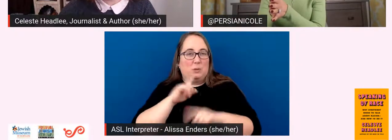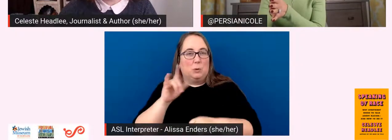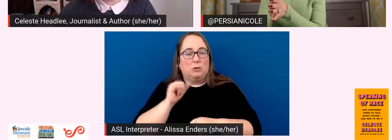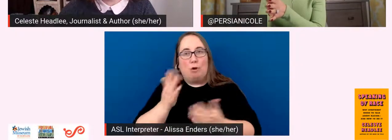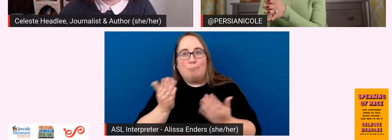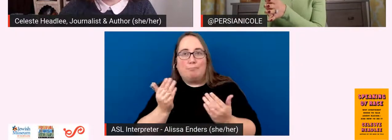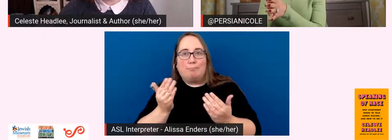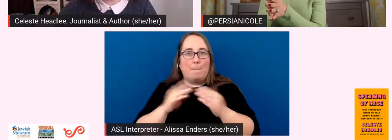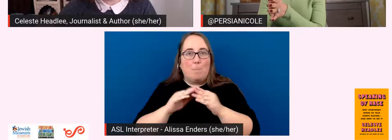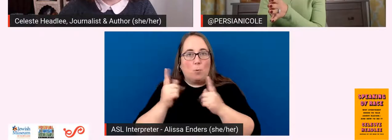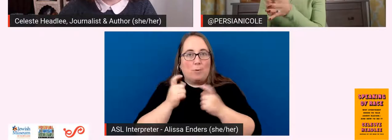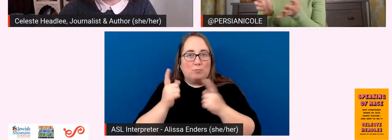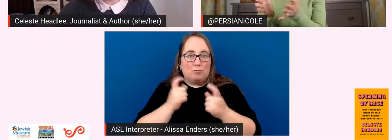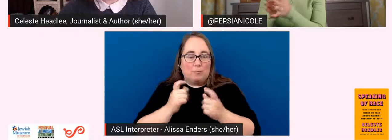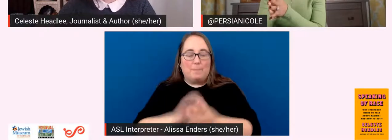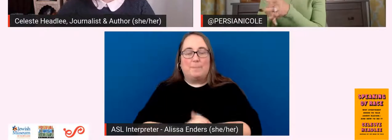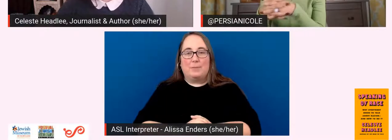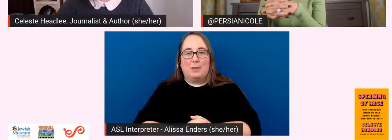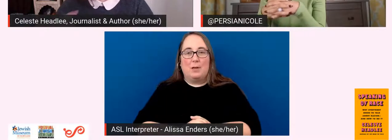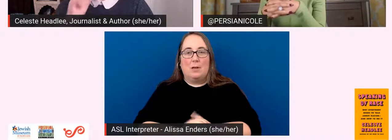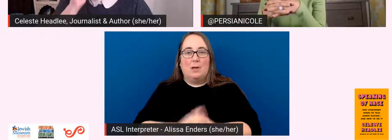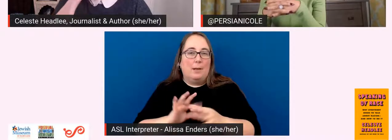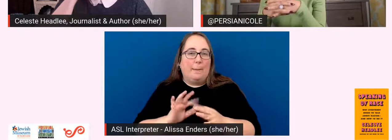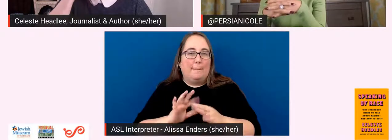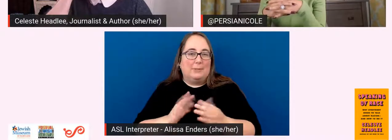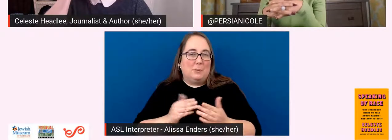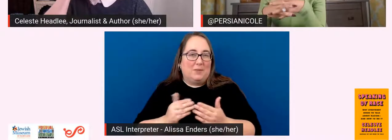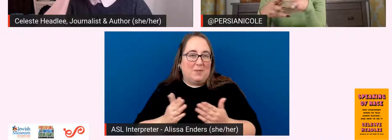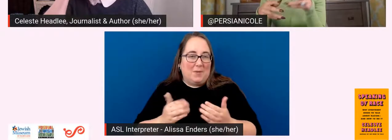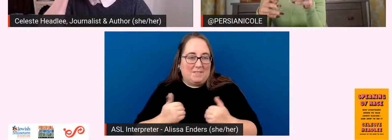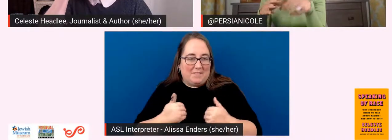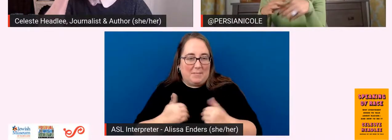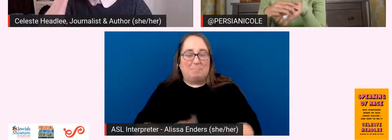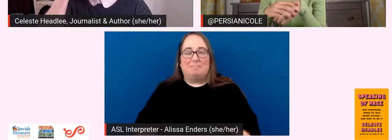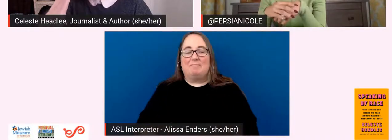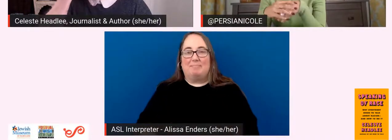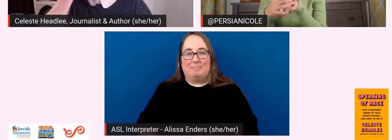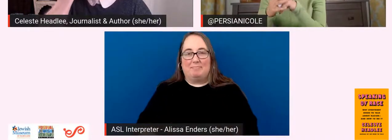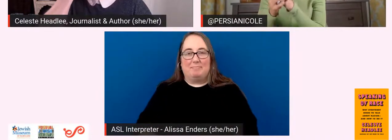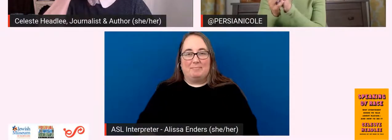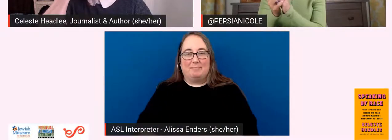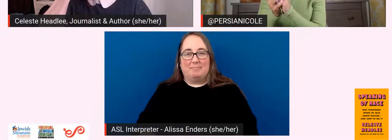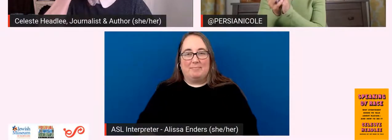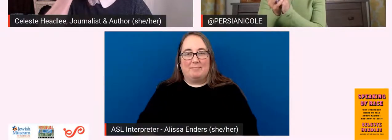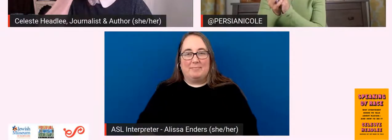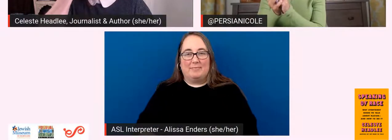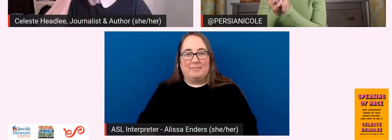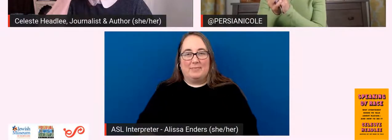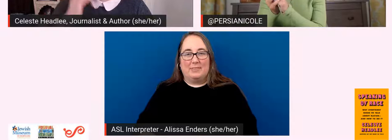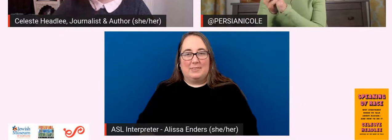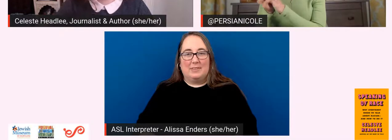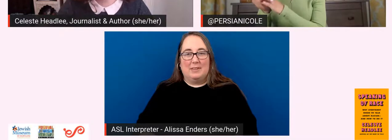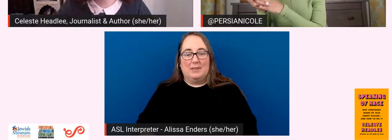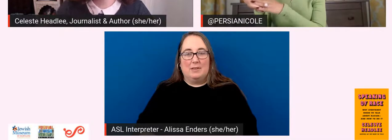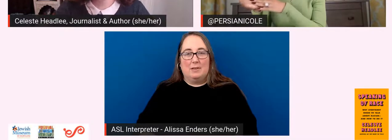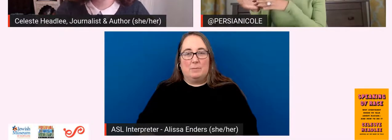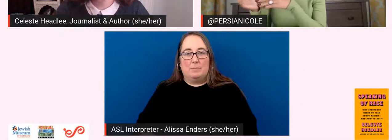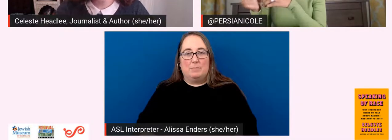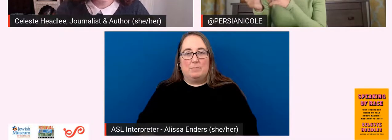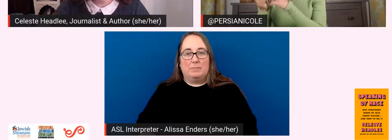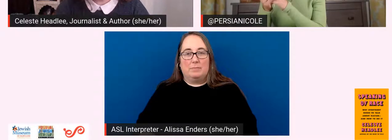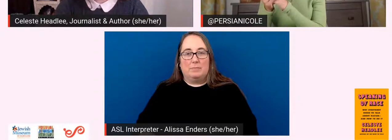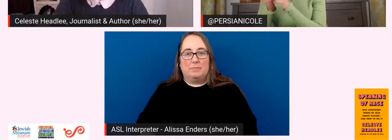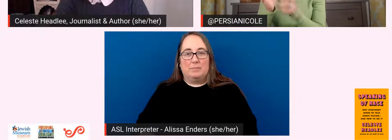more questions or just comments, whatever you may have. And I'll get them popped up on the screen or I'll ask Celeste as well. I want to get into one